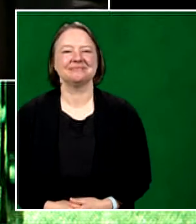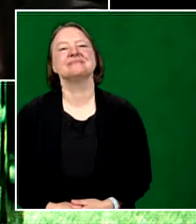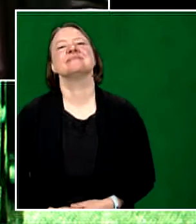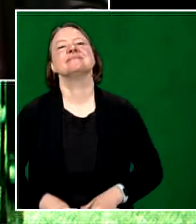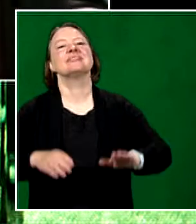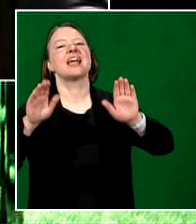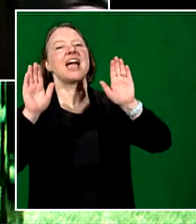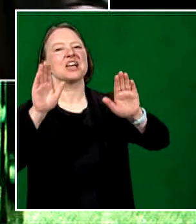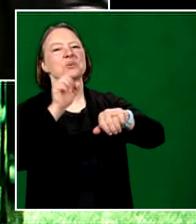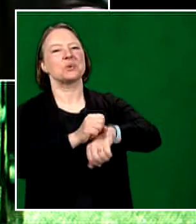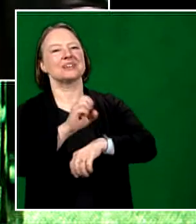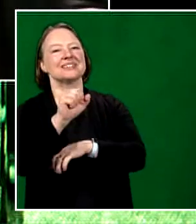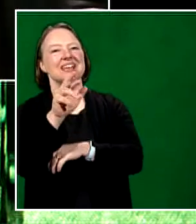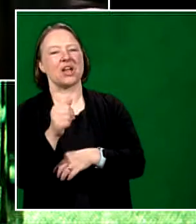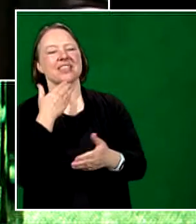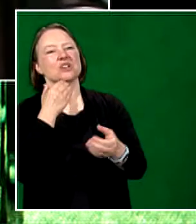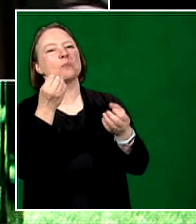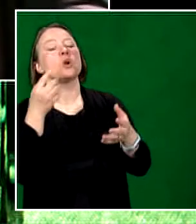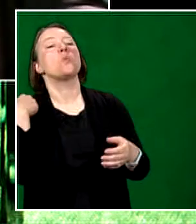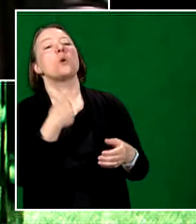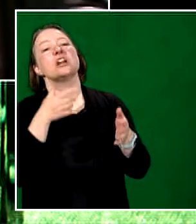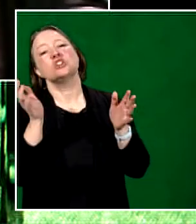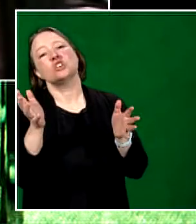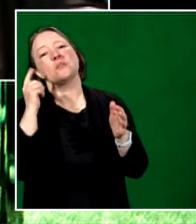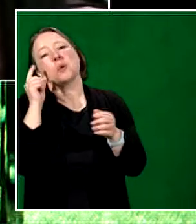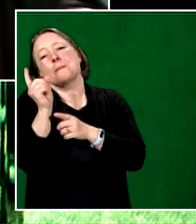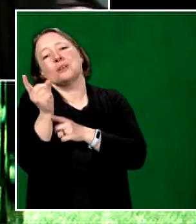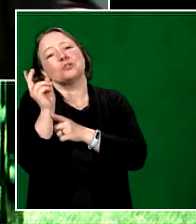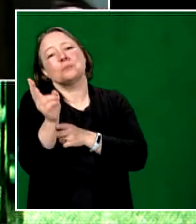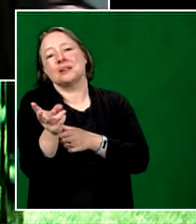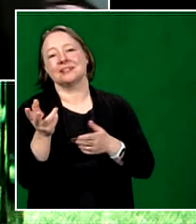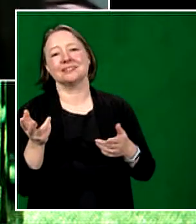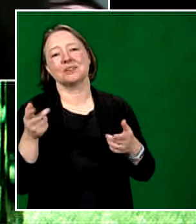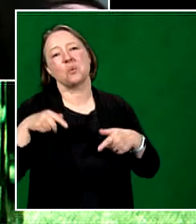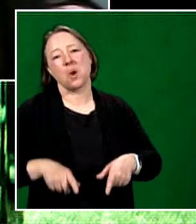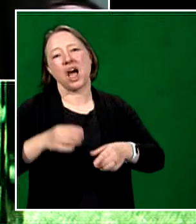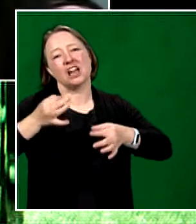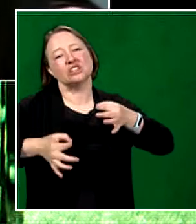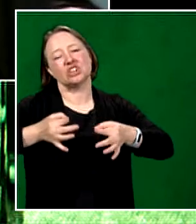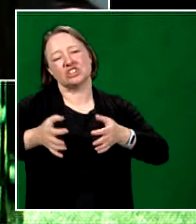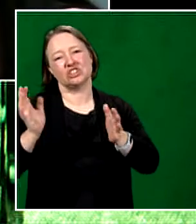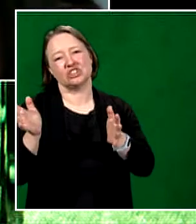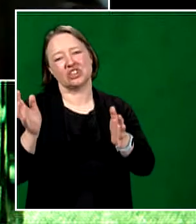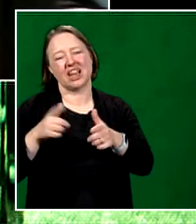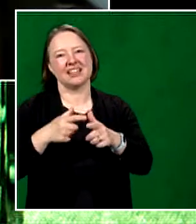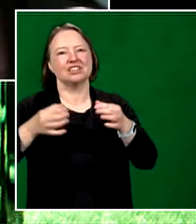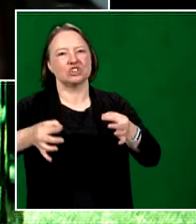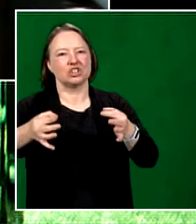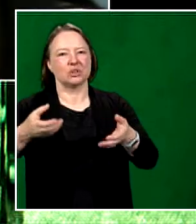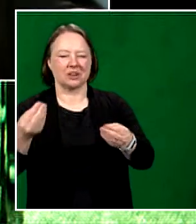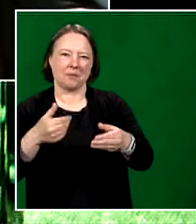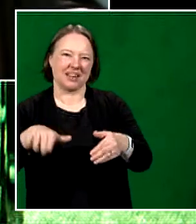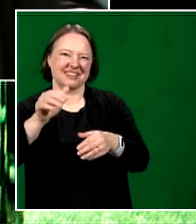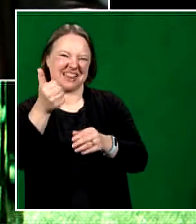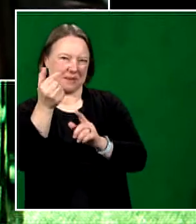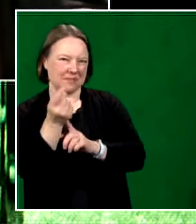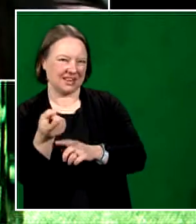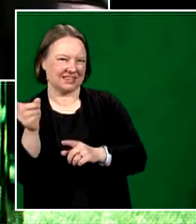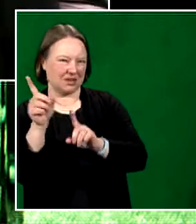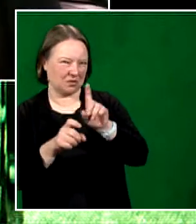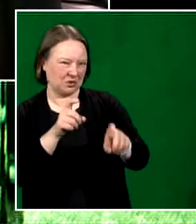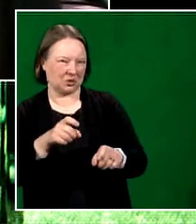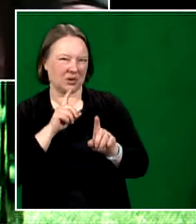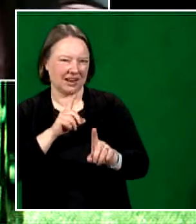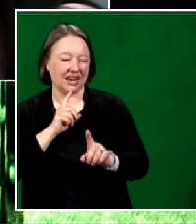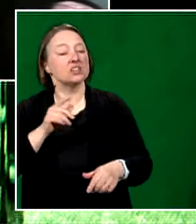Excellent work, Sarah. Thank you so much. We're going to chat for a minute or two while the judges chat, and then the judges will give you about 10 minutes of Q&A.